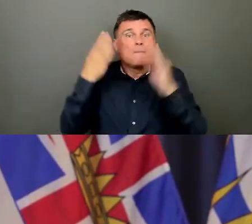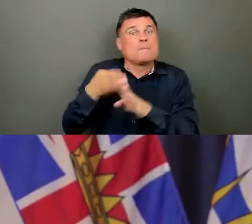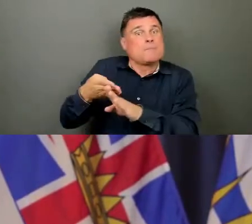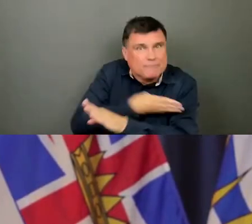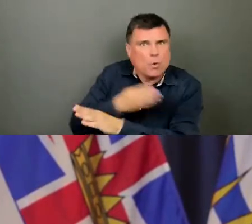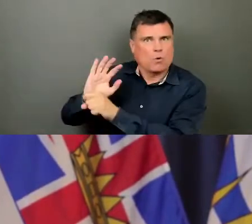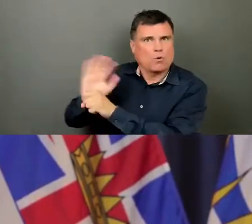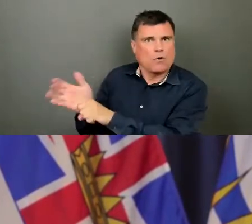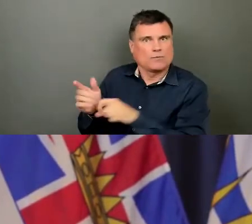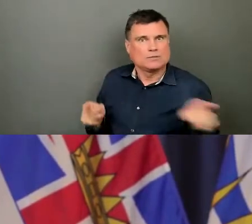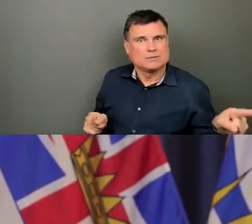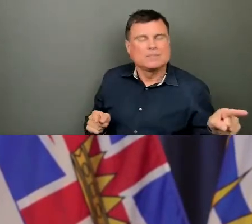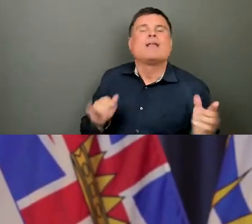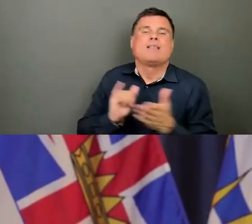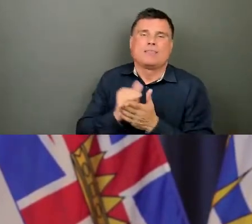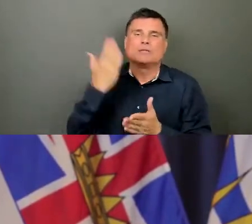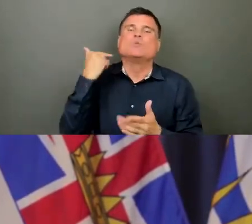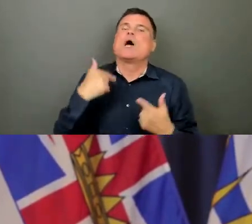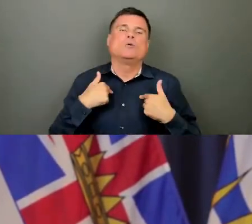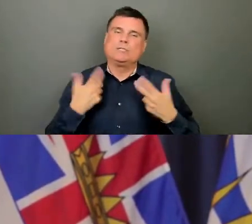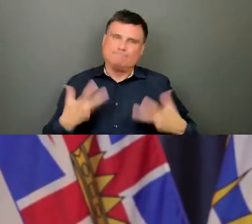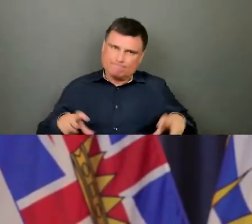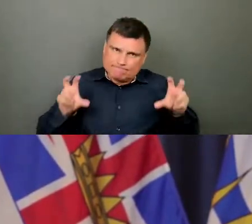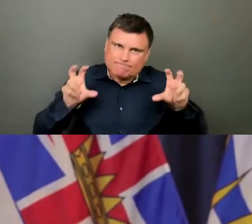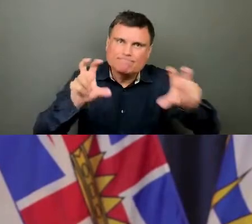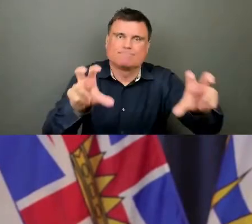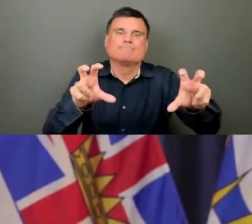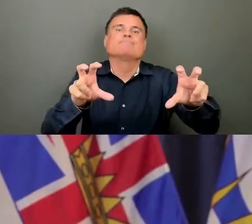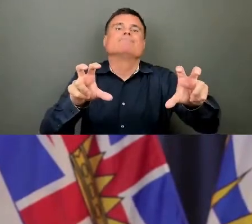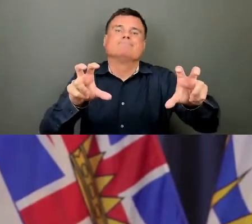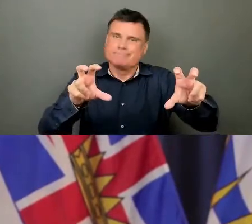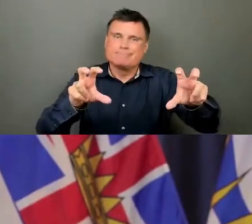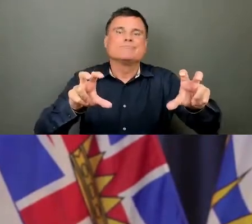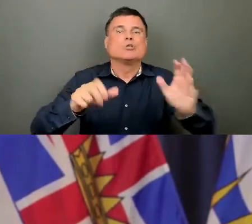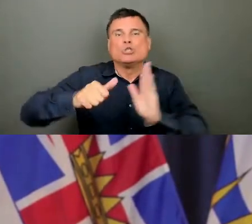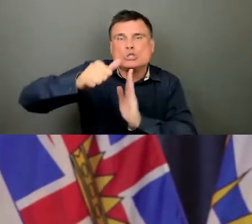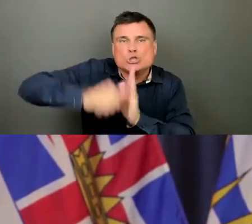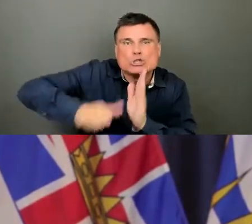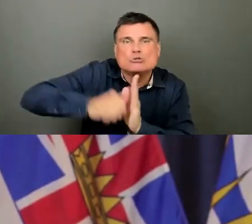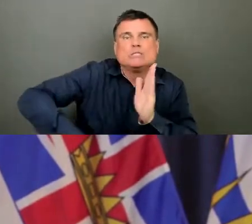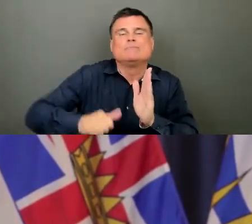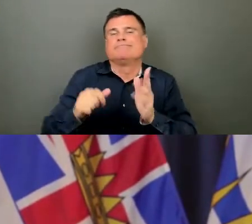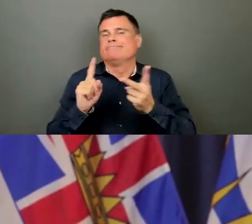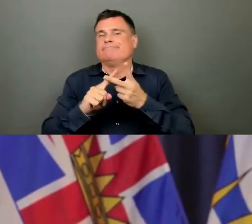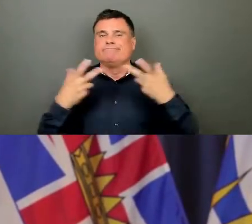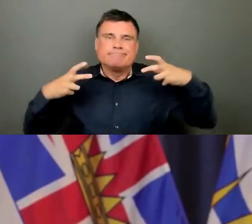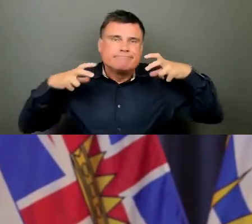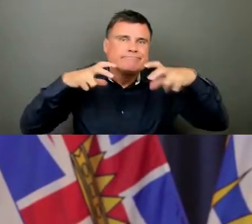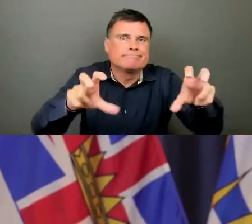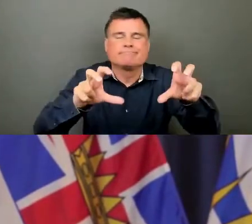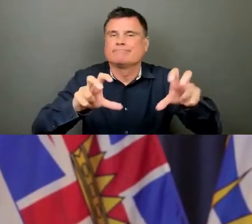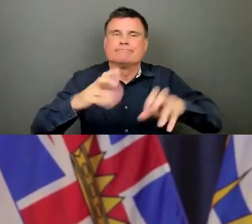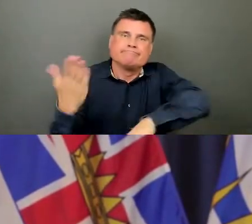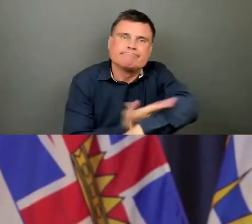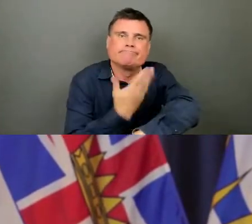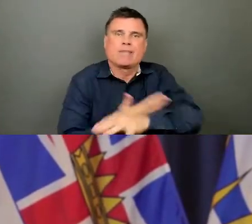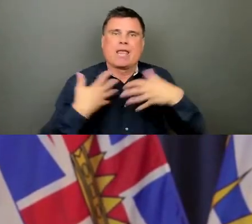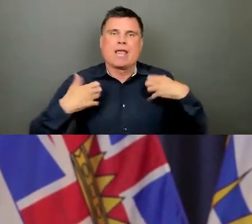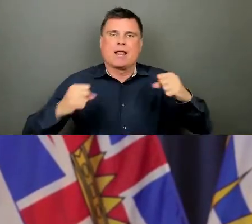we're increasing our training. It's why we're investing in surgeries. It's why we're doing all these other things in our healthcare system.